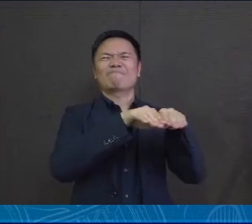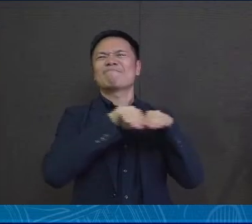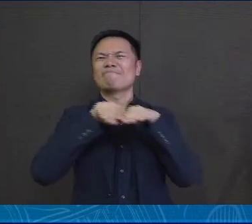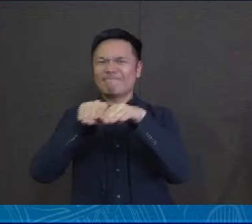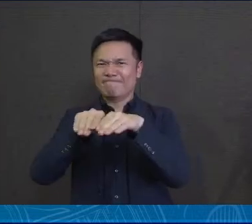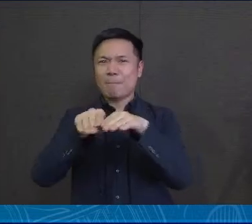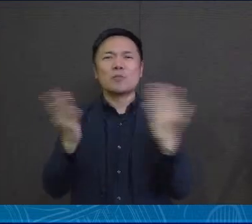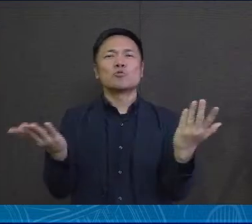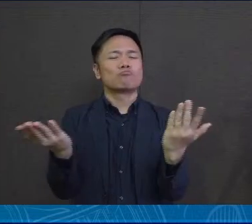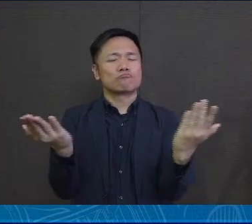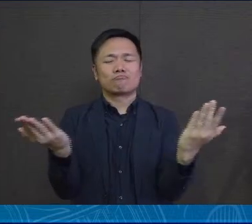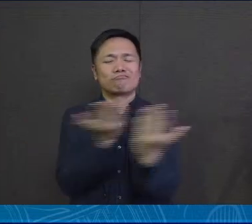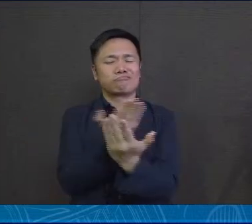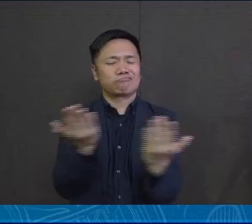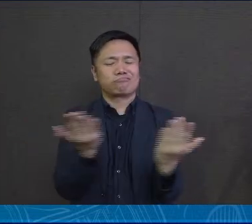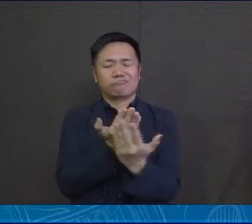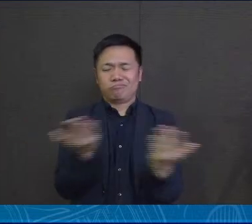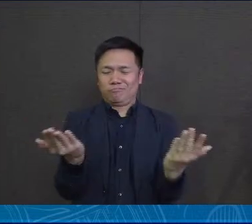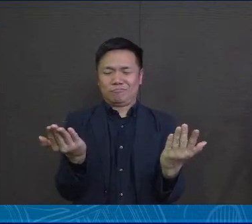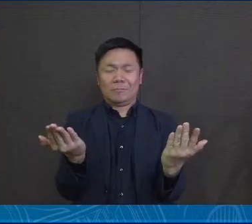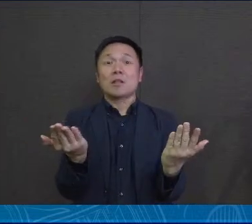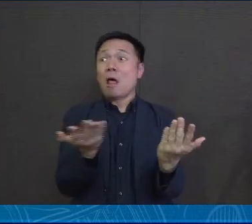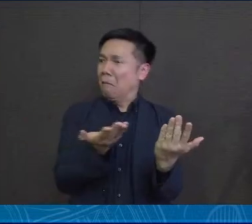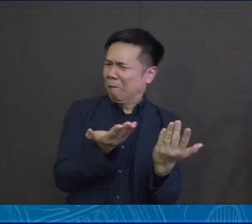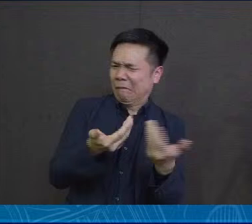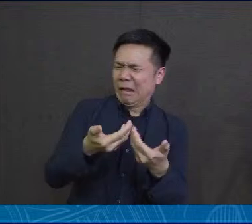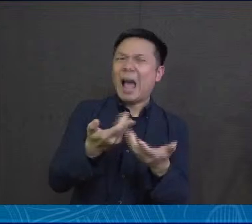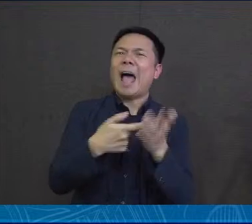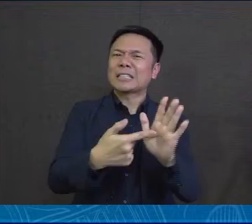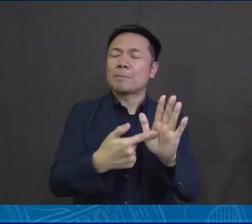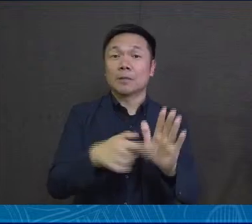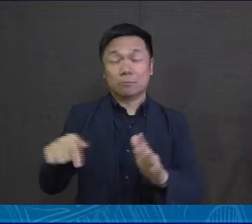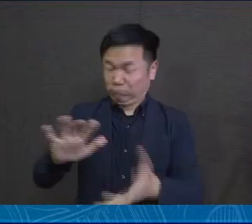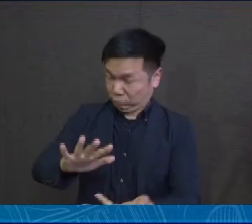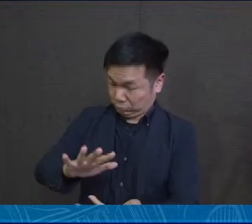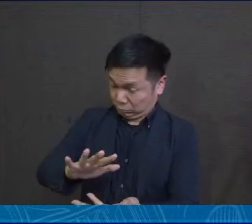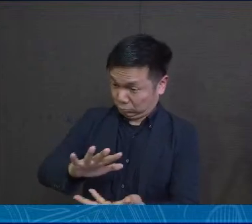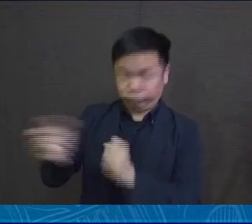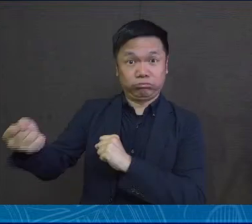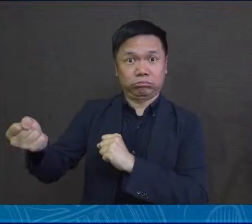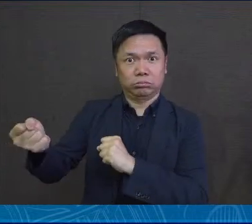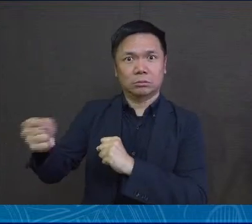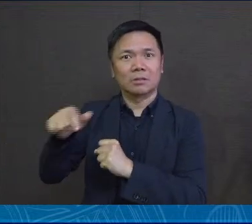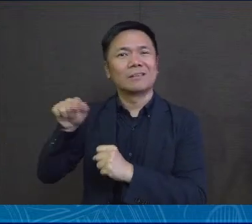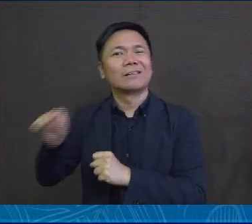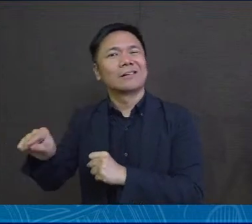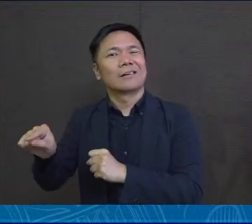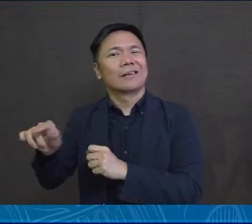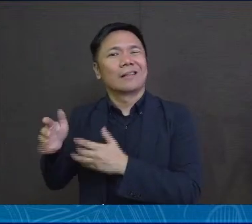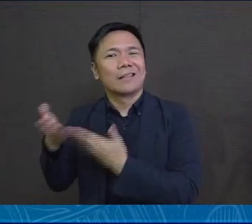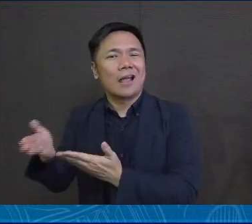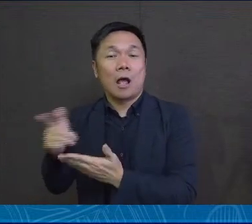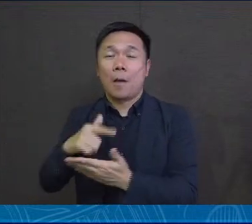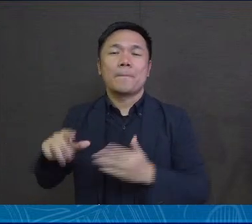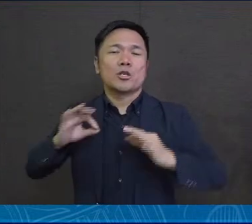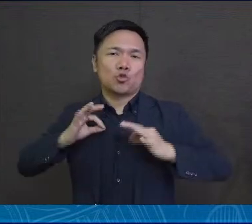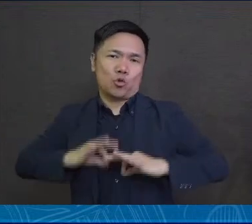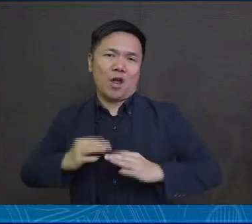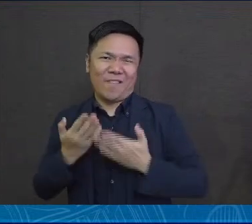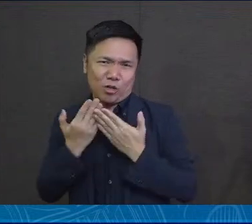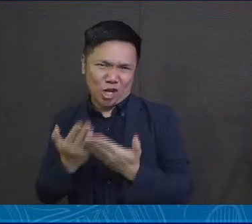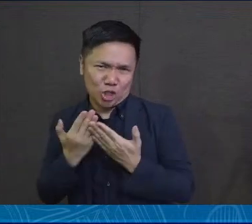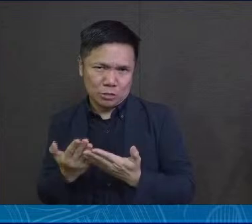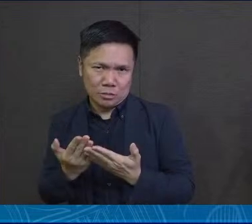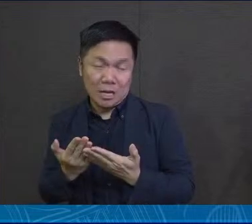because, let's take an example. There was a big disaster. The Ministry of Education would have